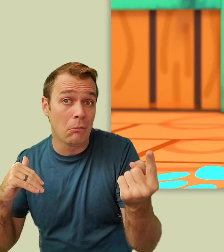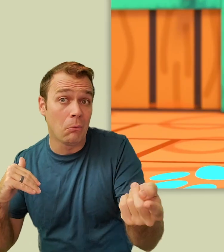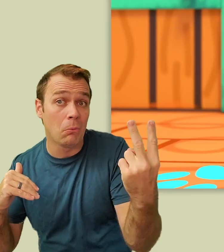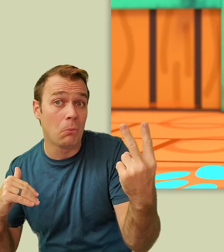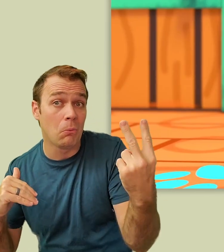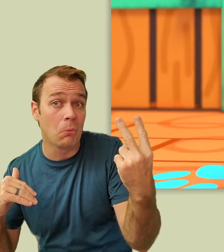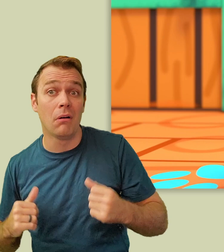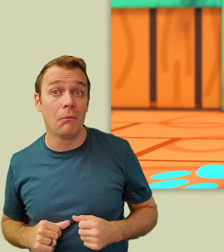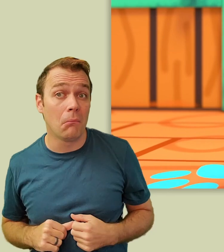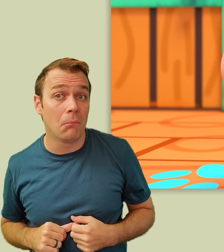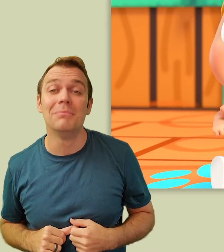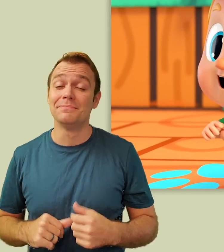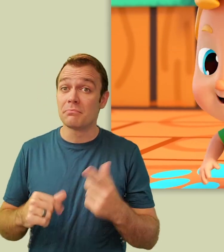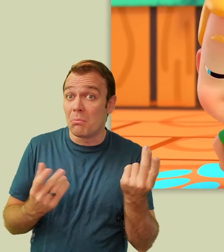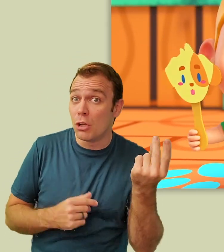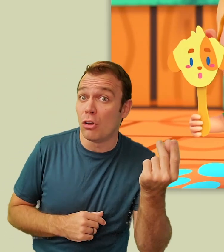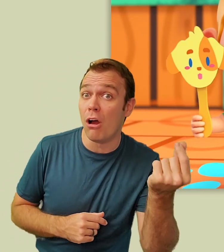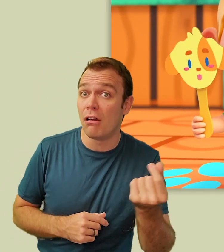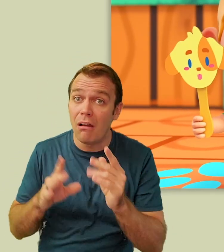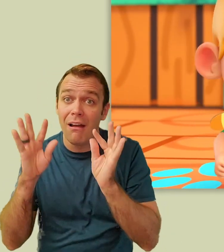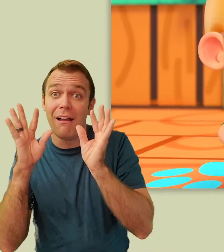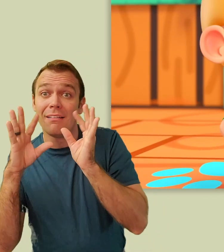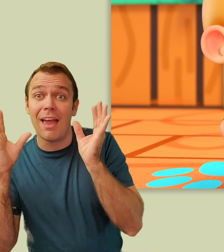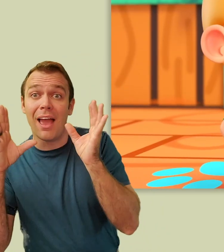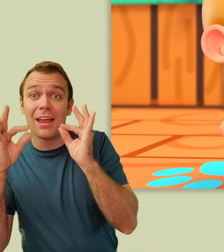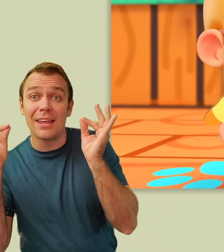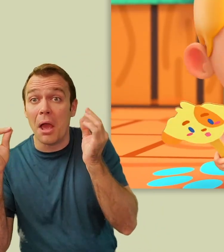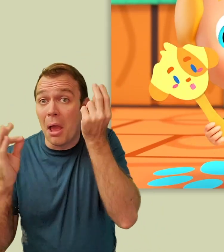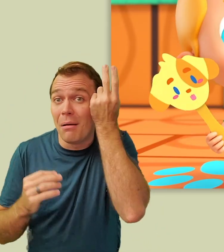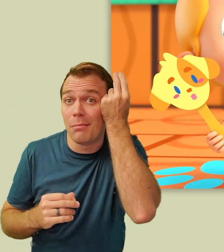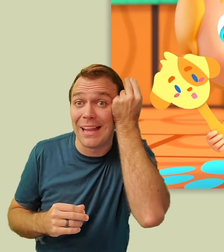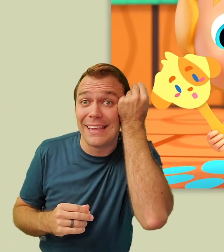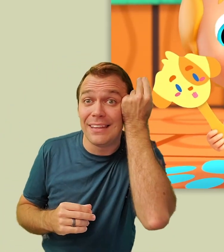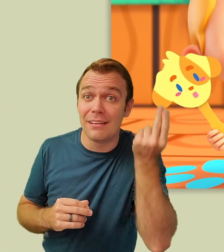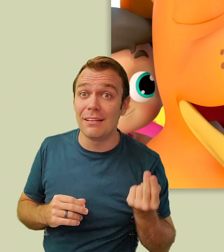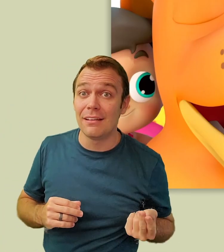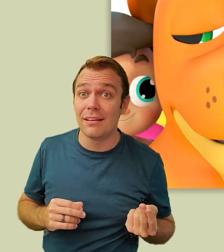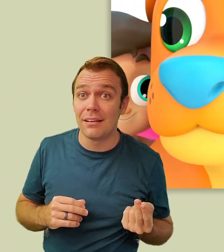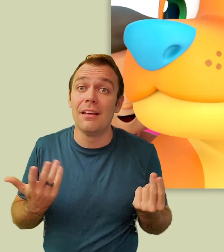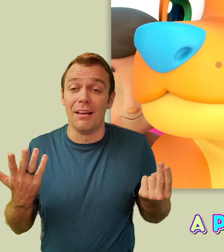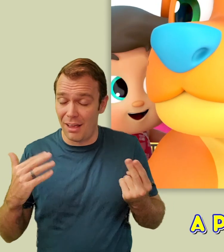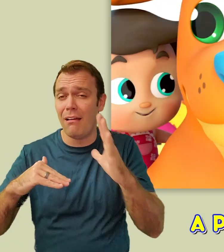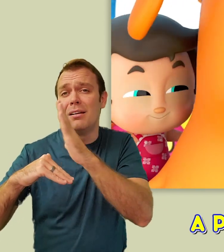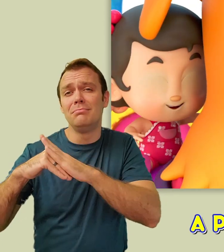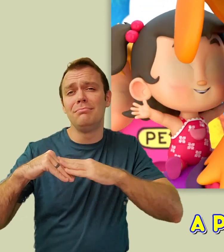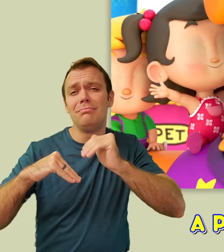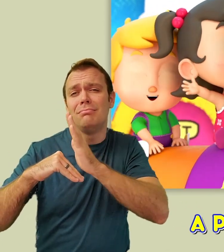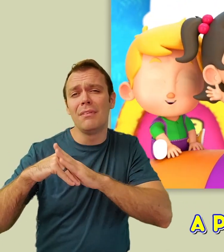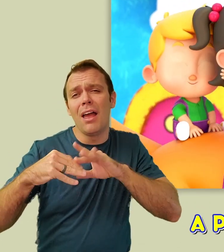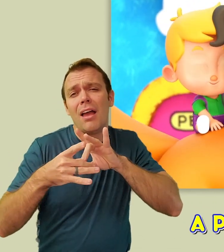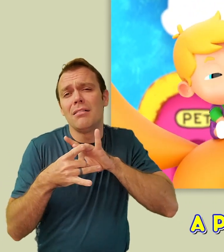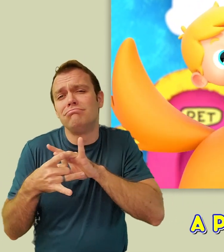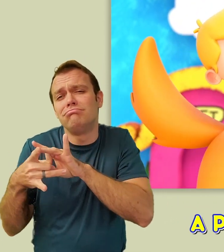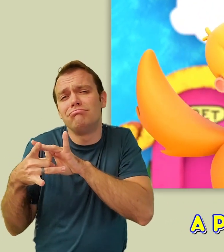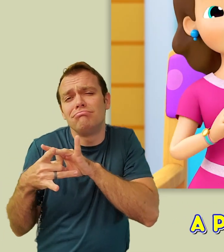or two? A dog, a cat, a bunny, a pet that